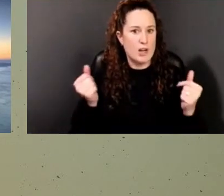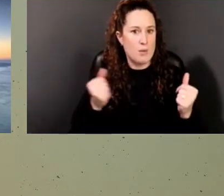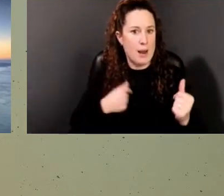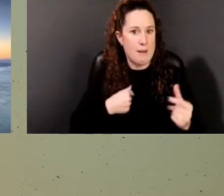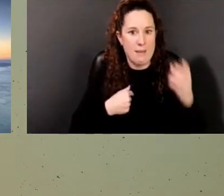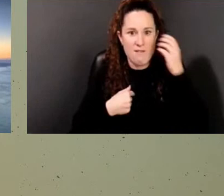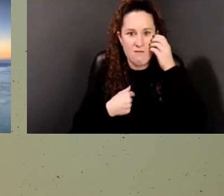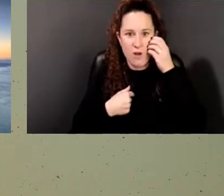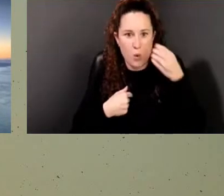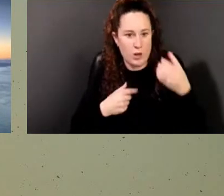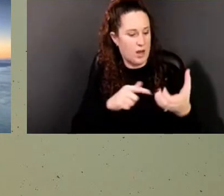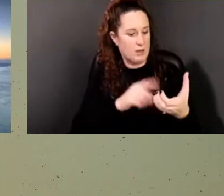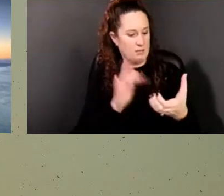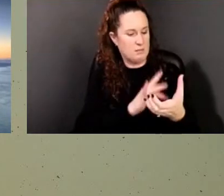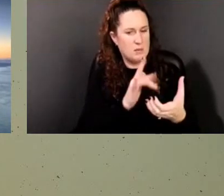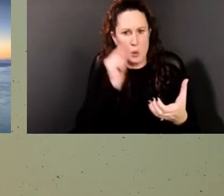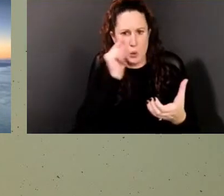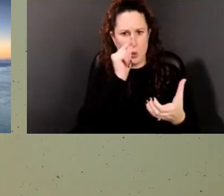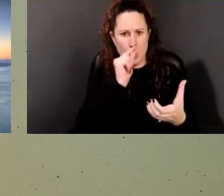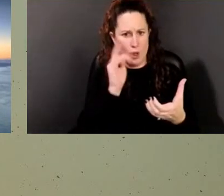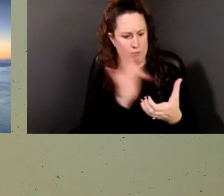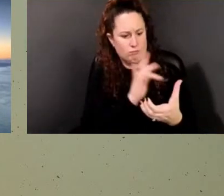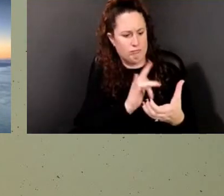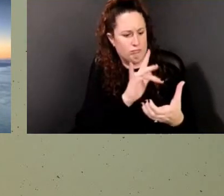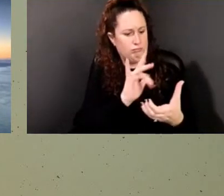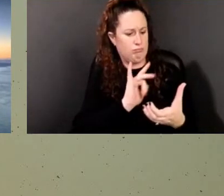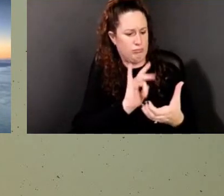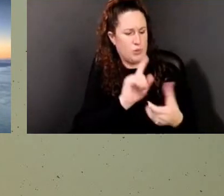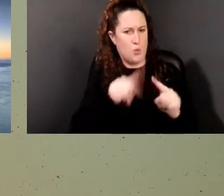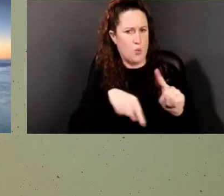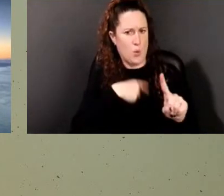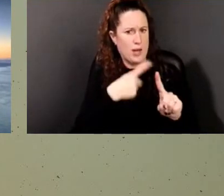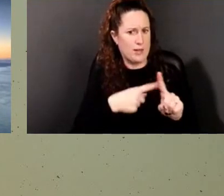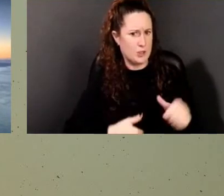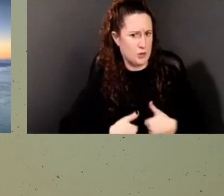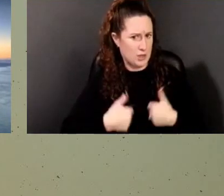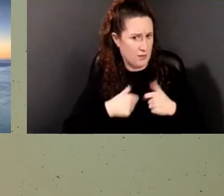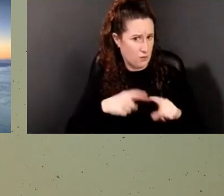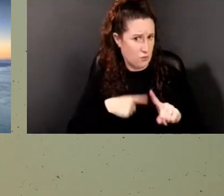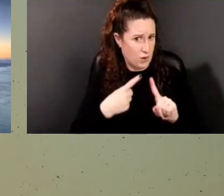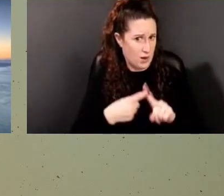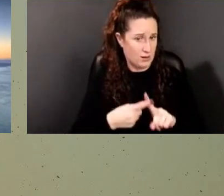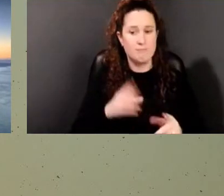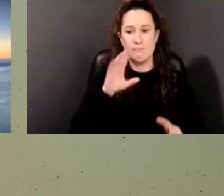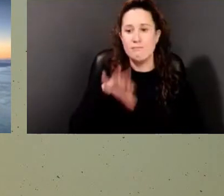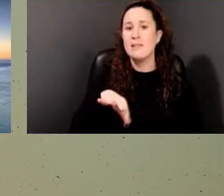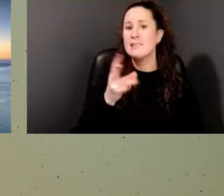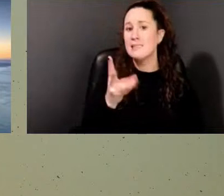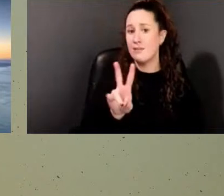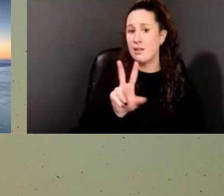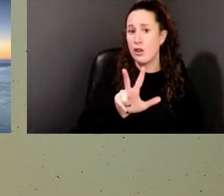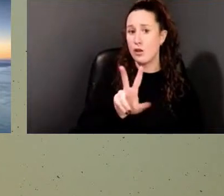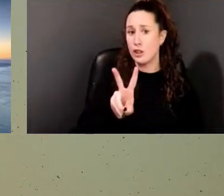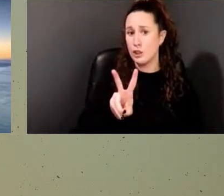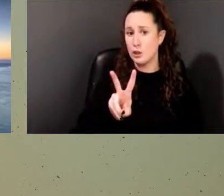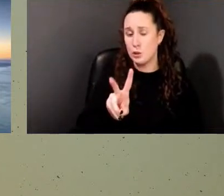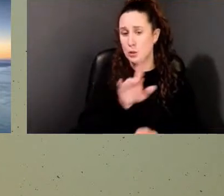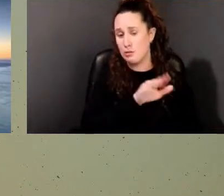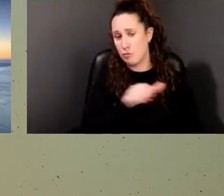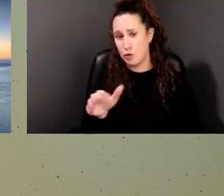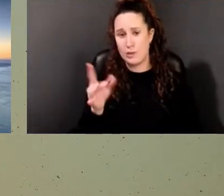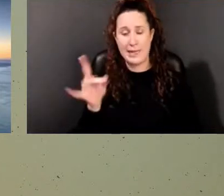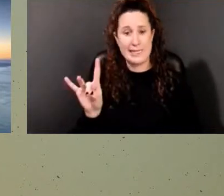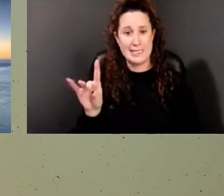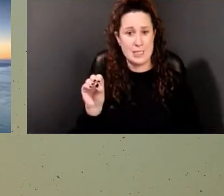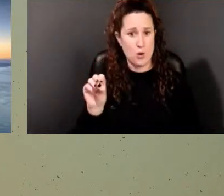when John Dickinson lived, and saw it was from 1732 to 1808. And so